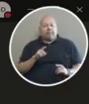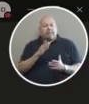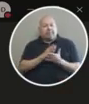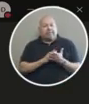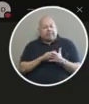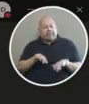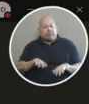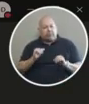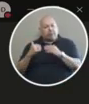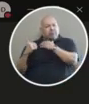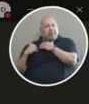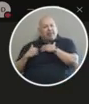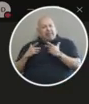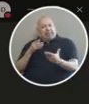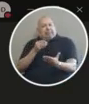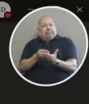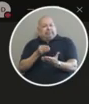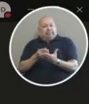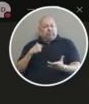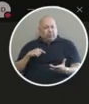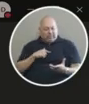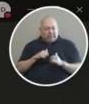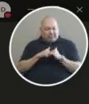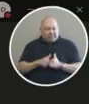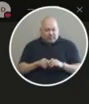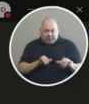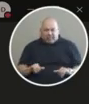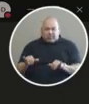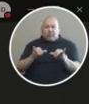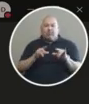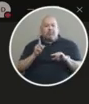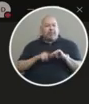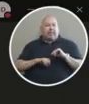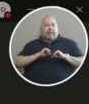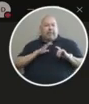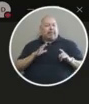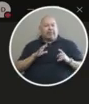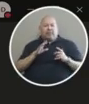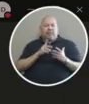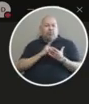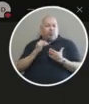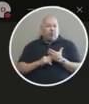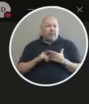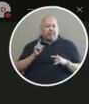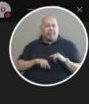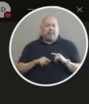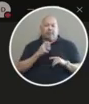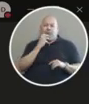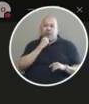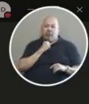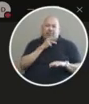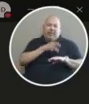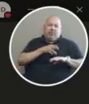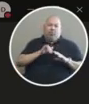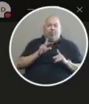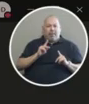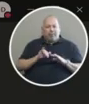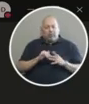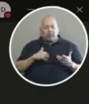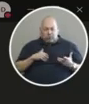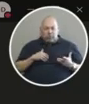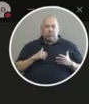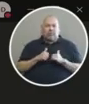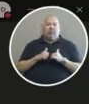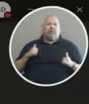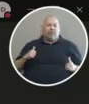assume fiscal responsibility. We need you to be congruent, and this means cutting non-essential projects. This means preserving our history if we want El Paso to avoid